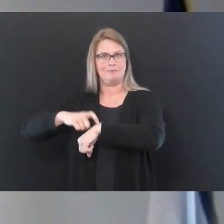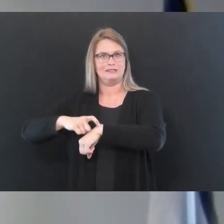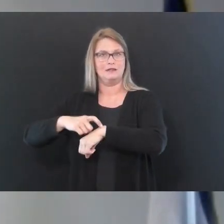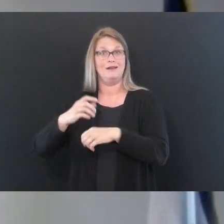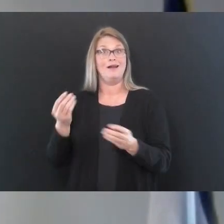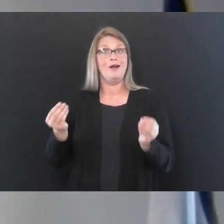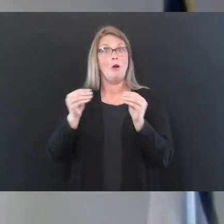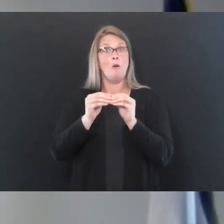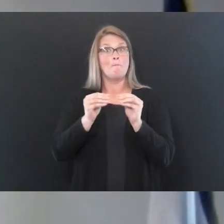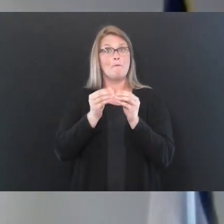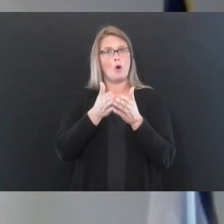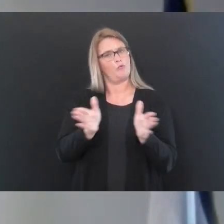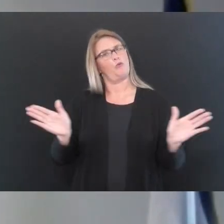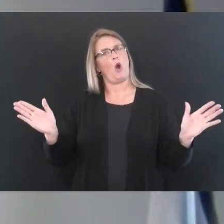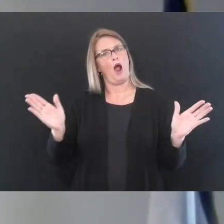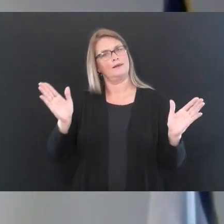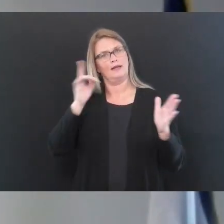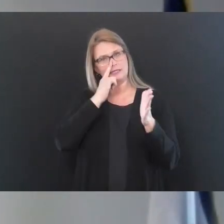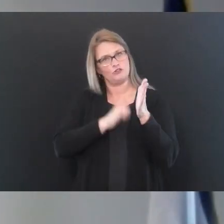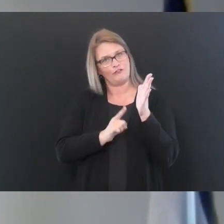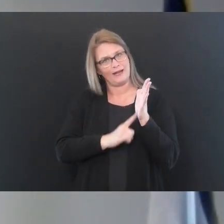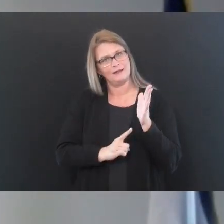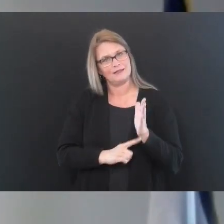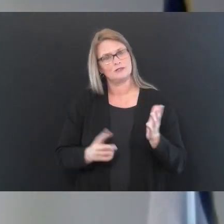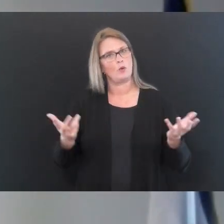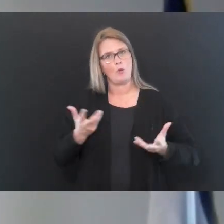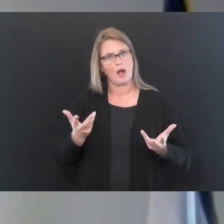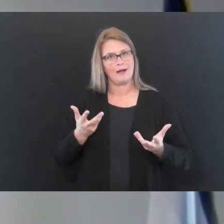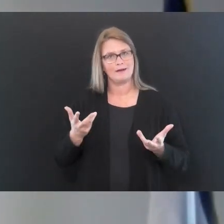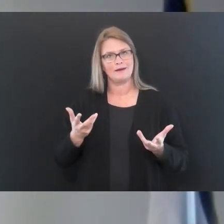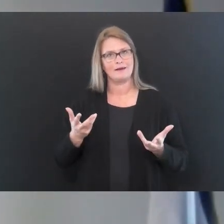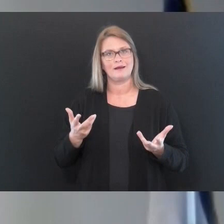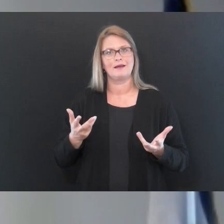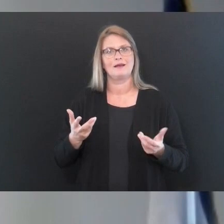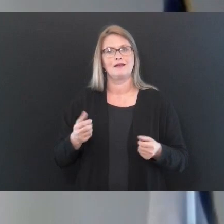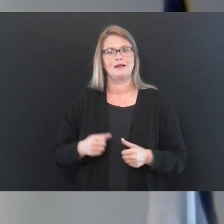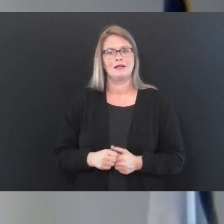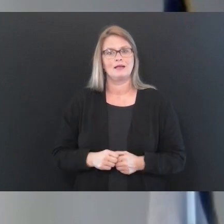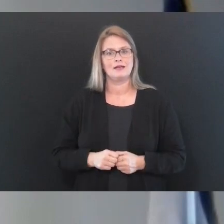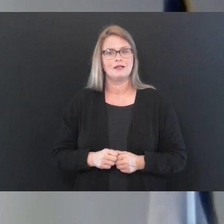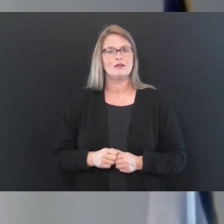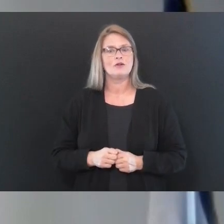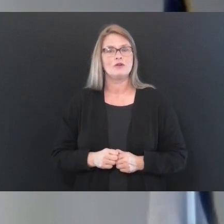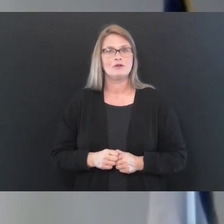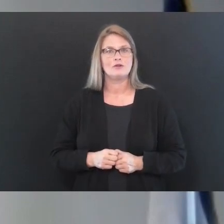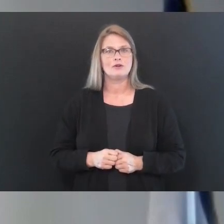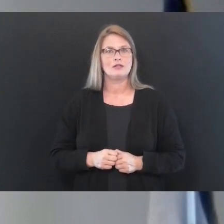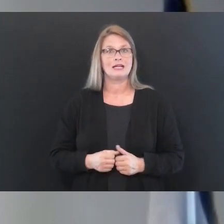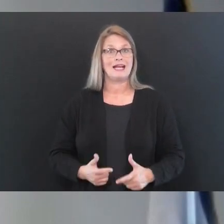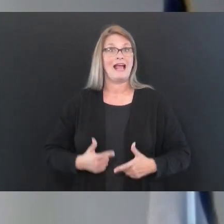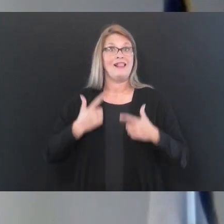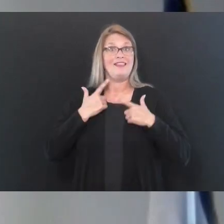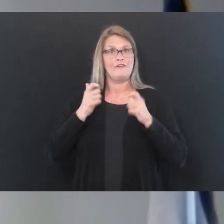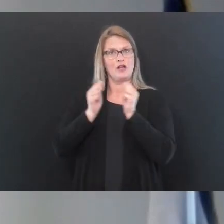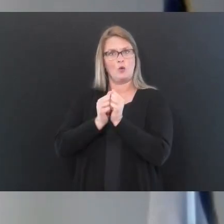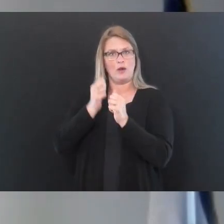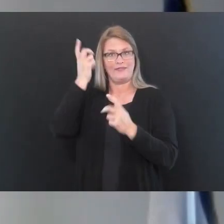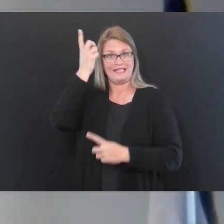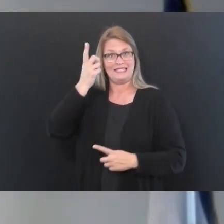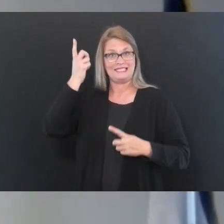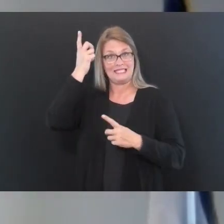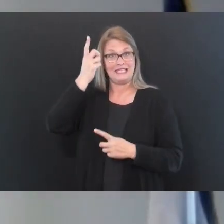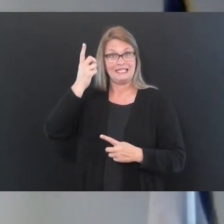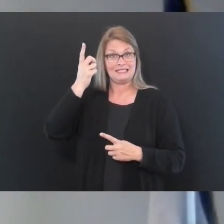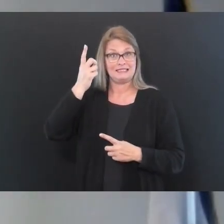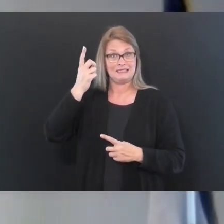more broadly, and I think this is part of, we talked about the dance of living with this disease, is I